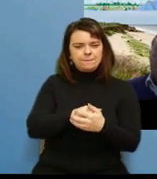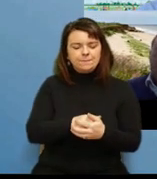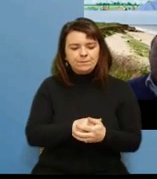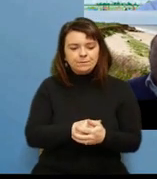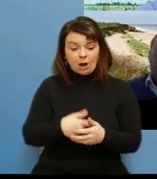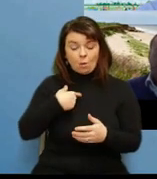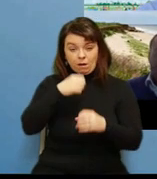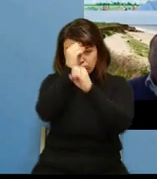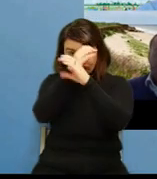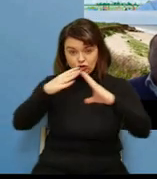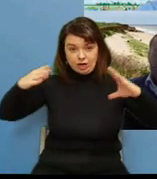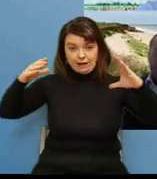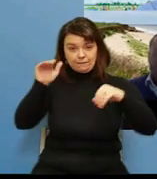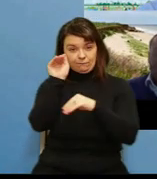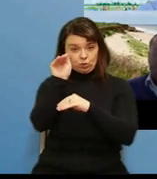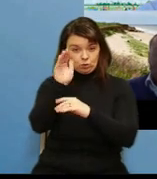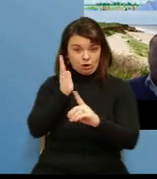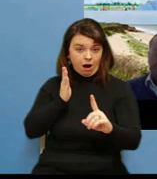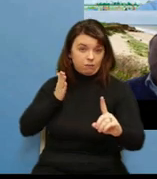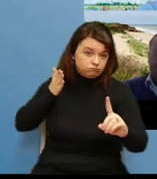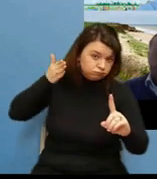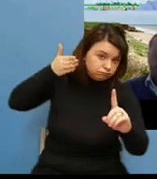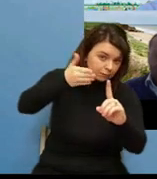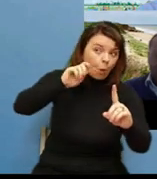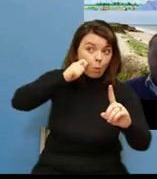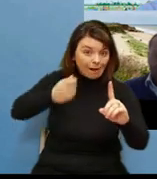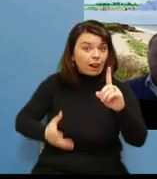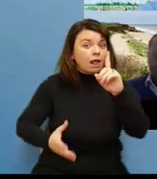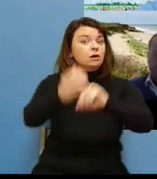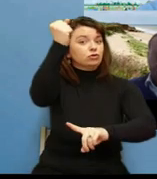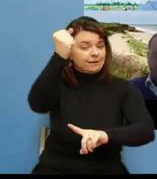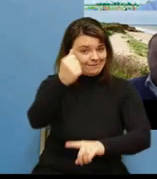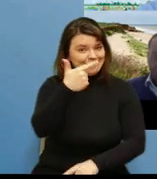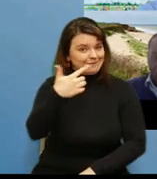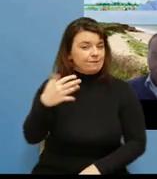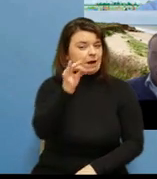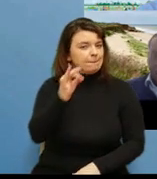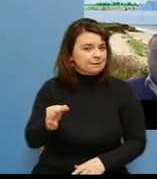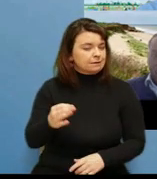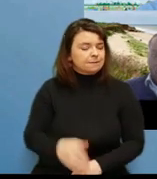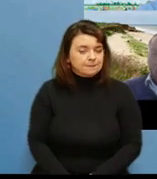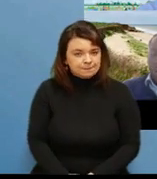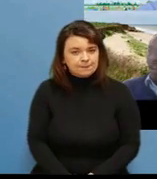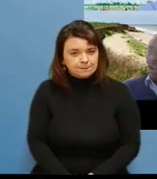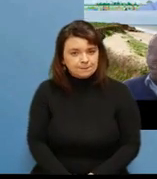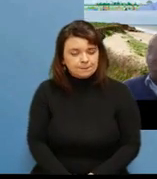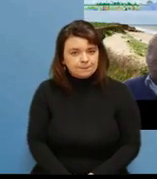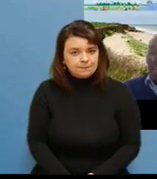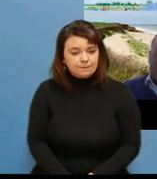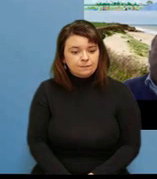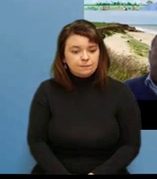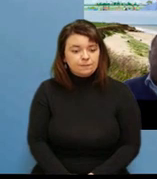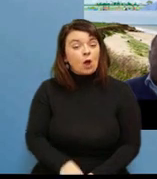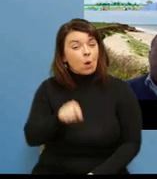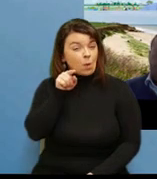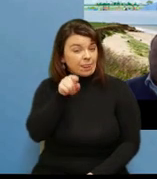we are projecting that they will be hitting the target of 75% or more. So,